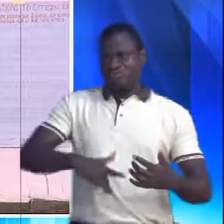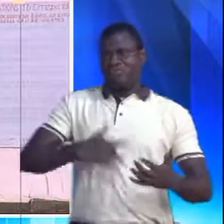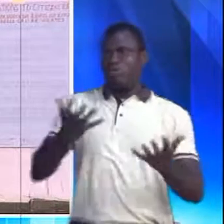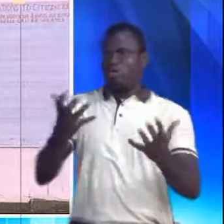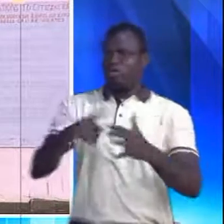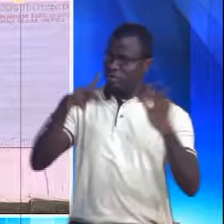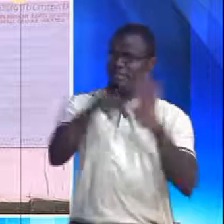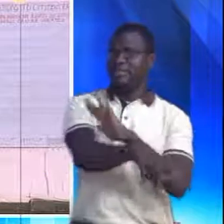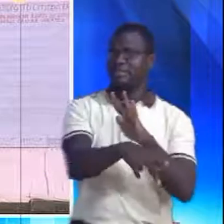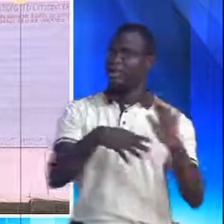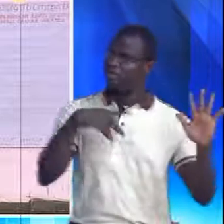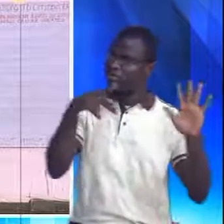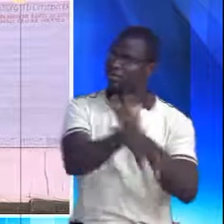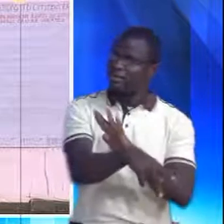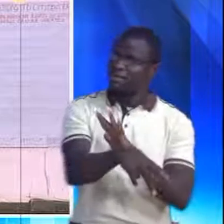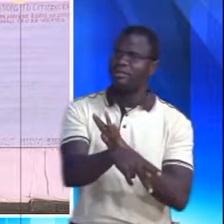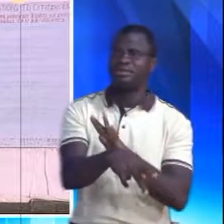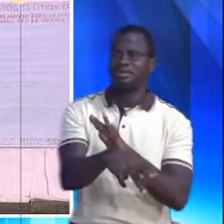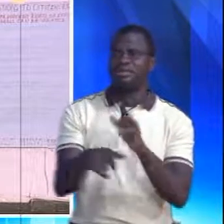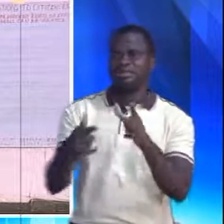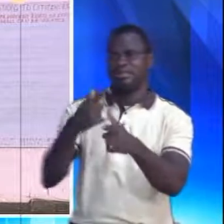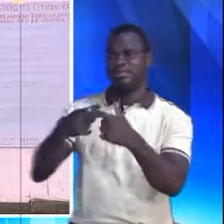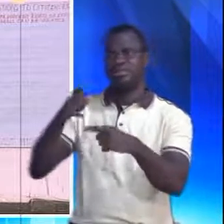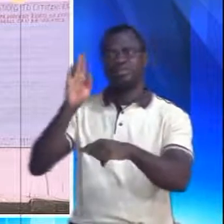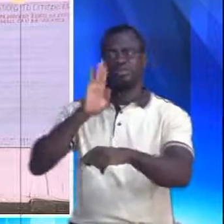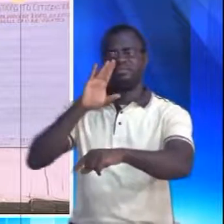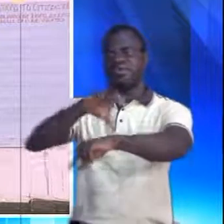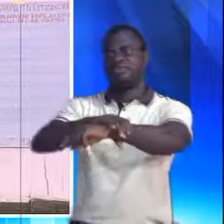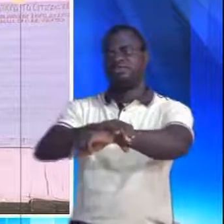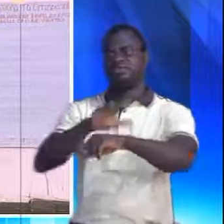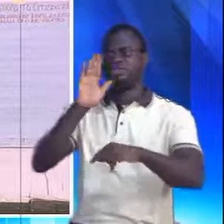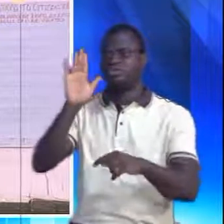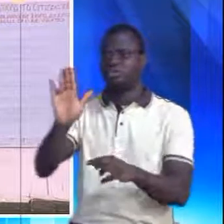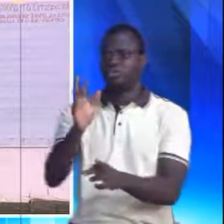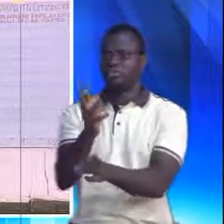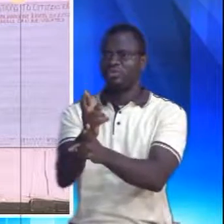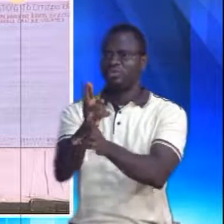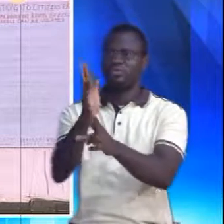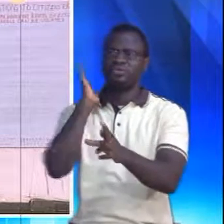the penalty for killing a woman being under the law, it is regarded as murder, and the penalty is death.